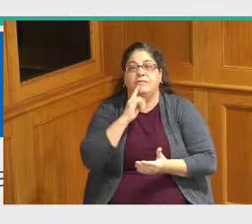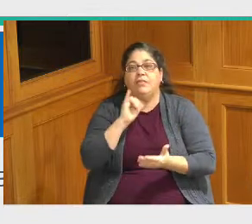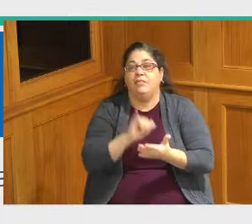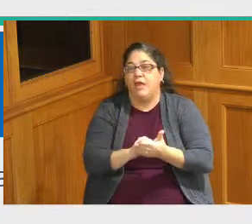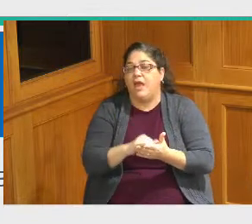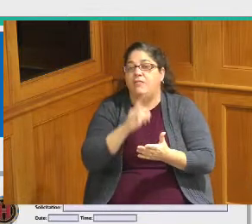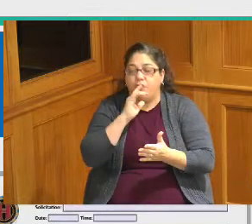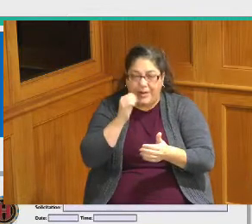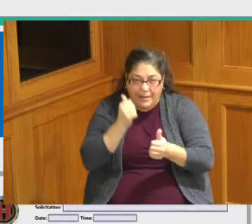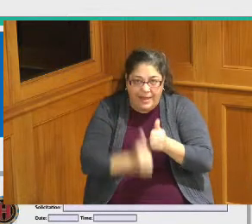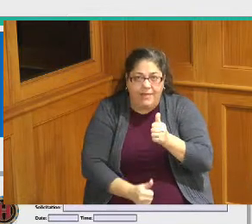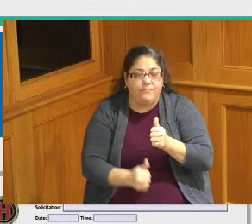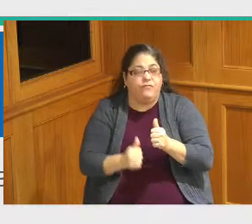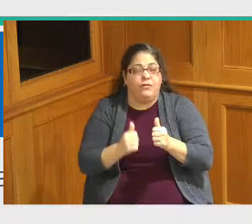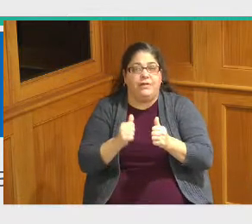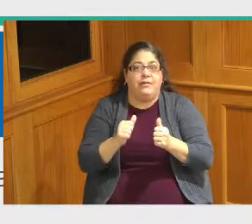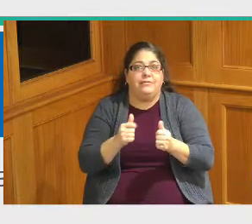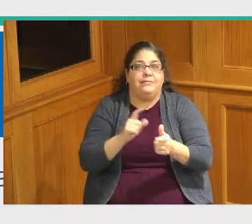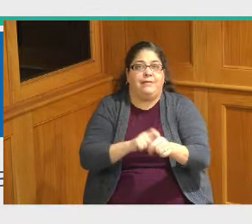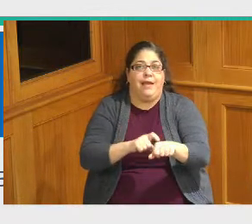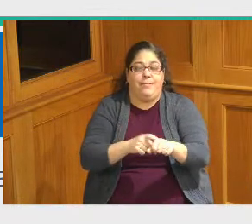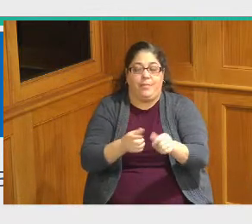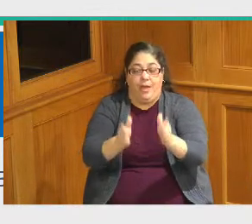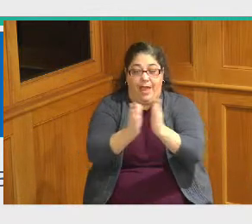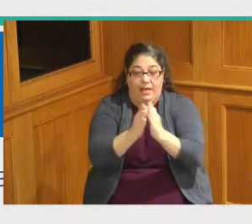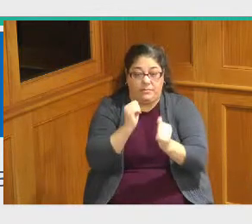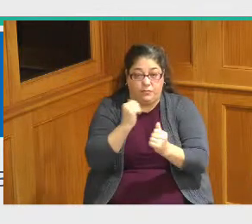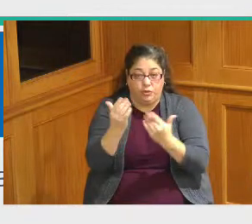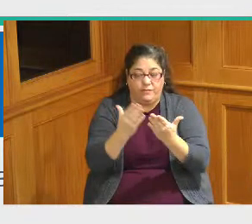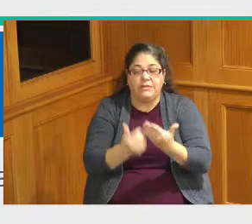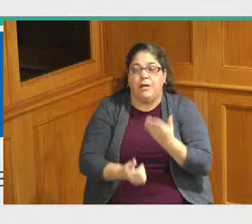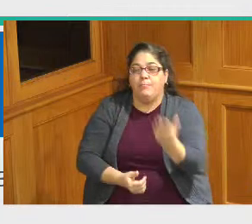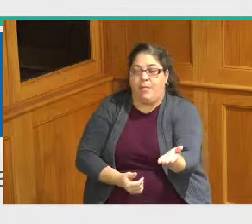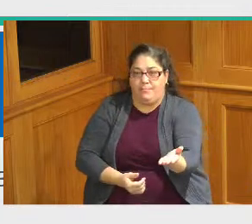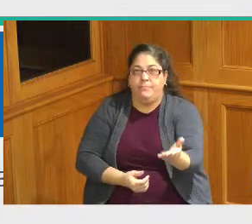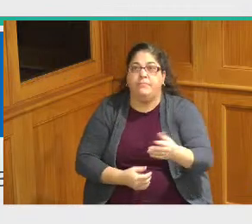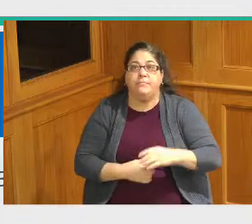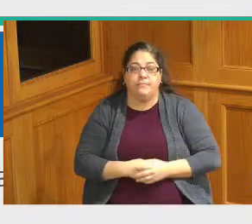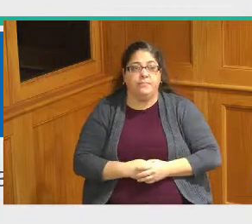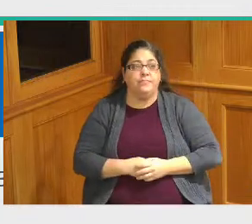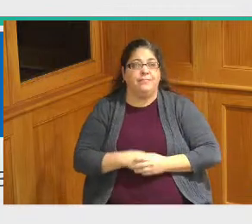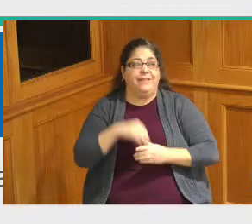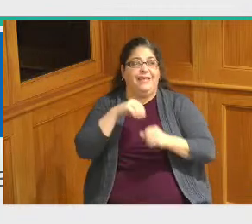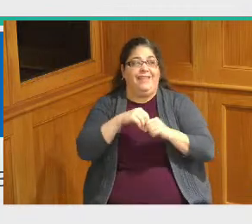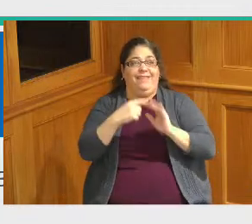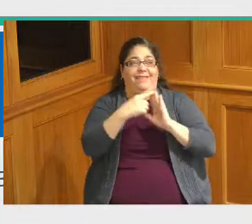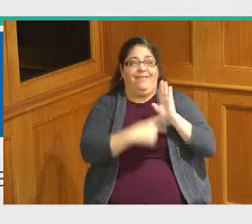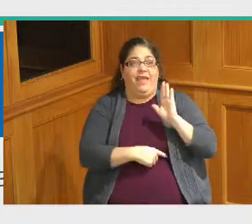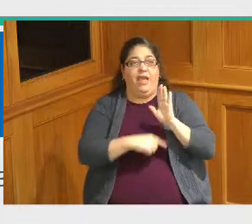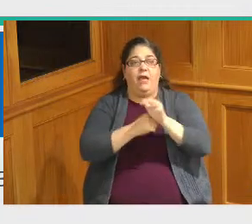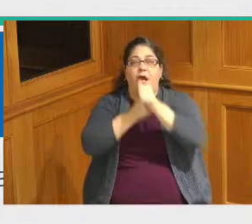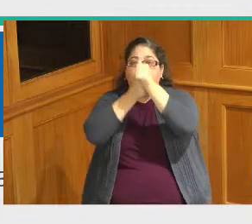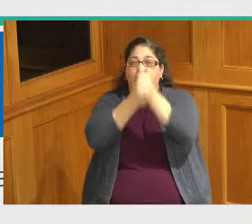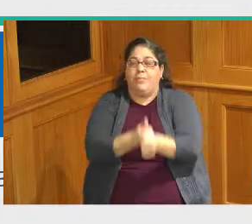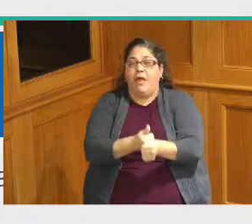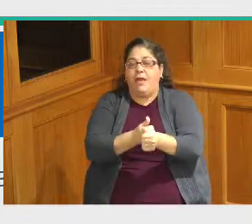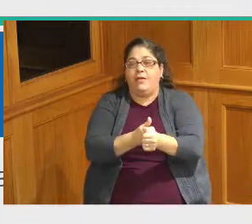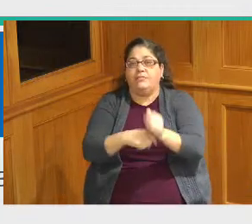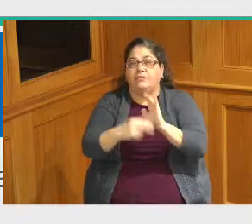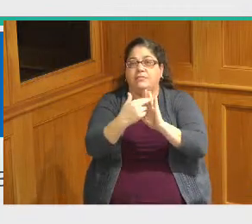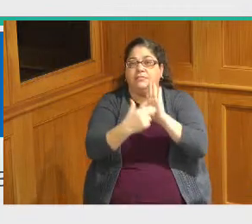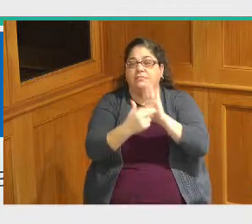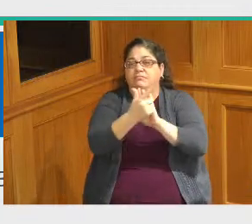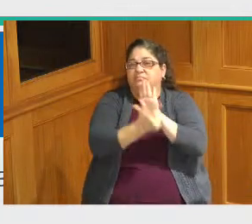to do. Go back a little bit. Let me go this. In there, we have the compliance plan, and I've